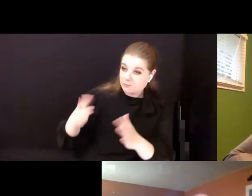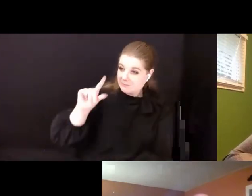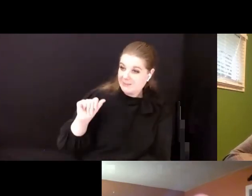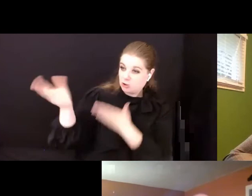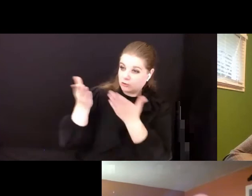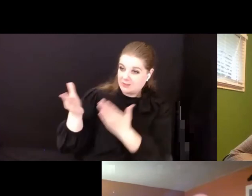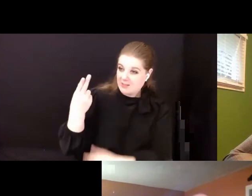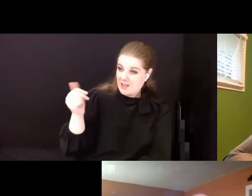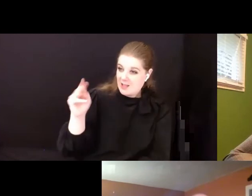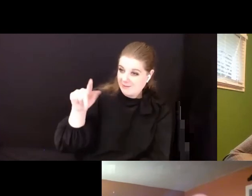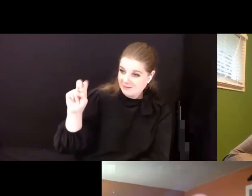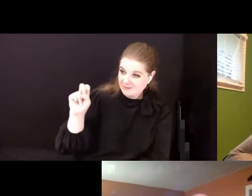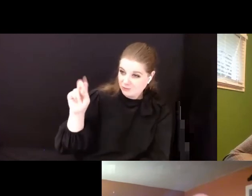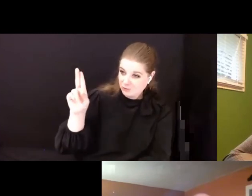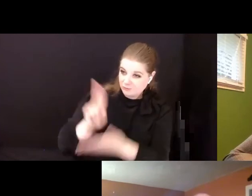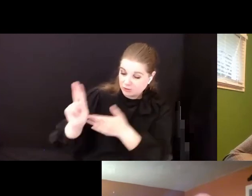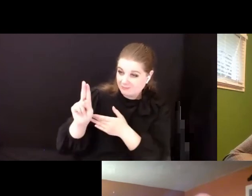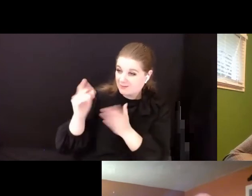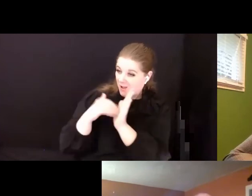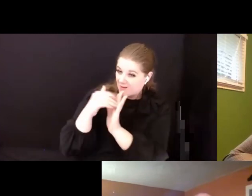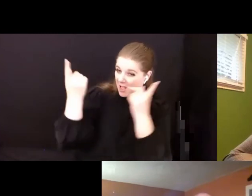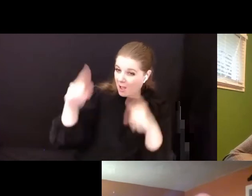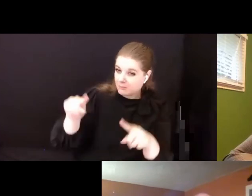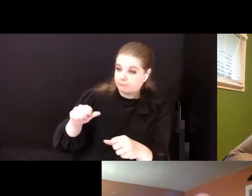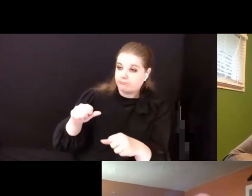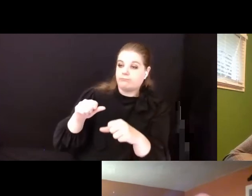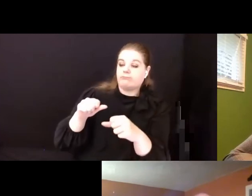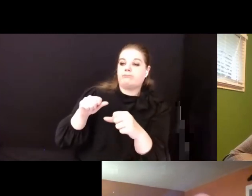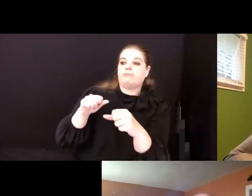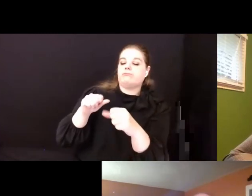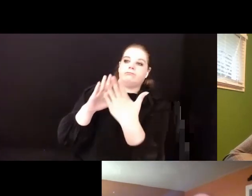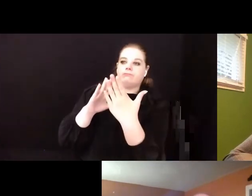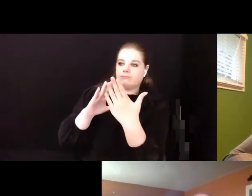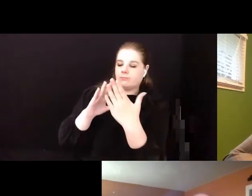University, if you often encounter attitudes or